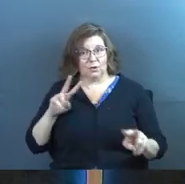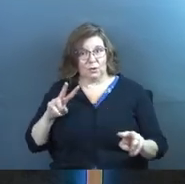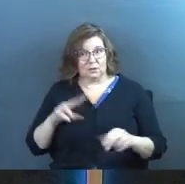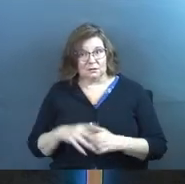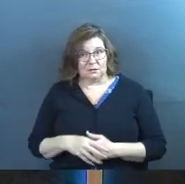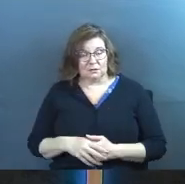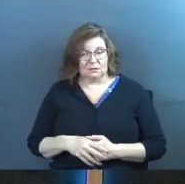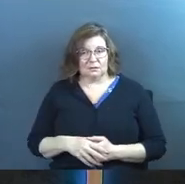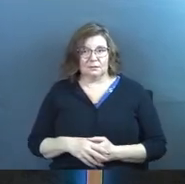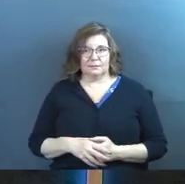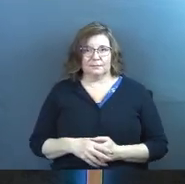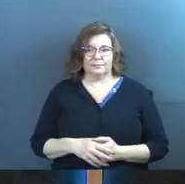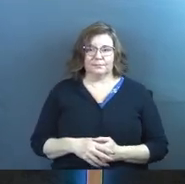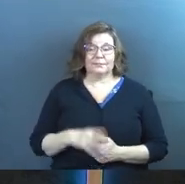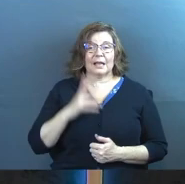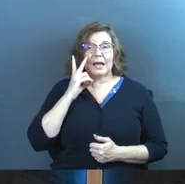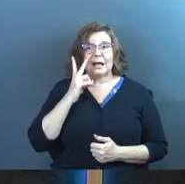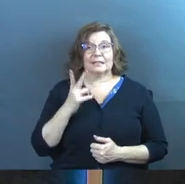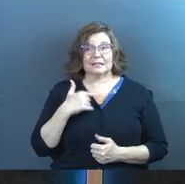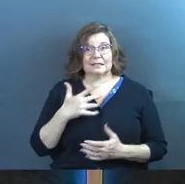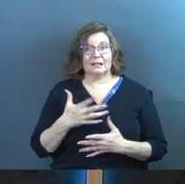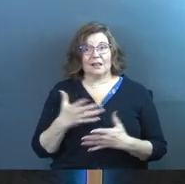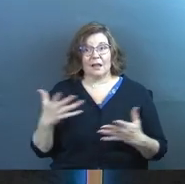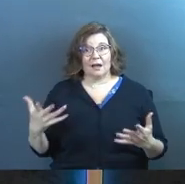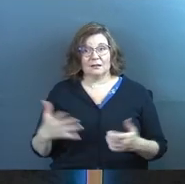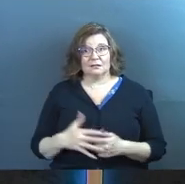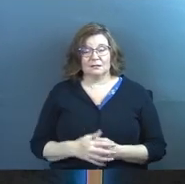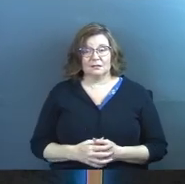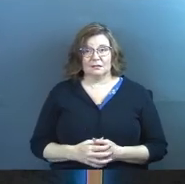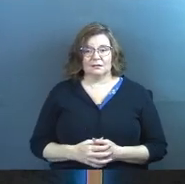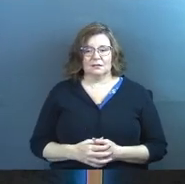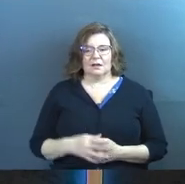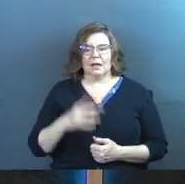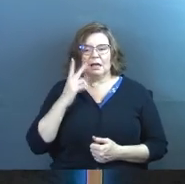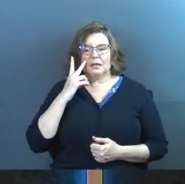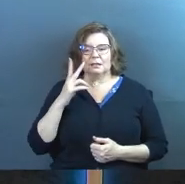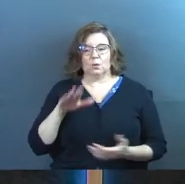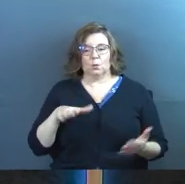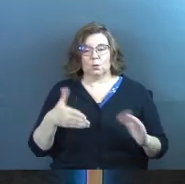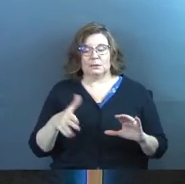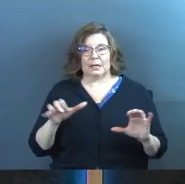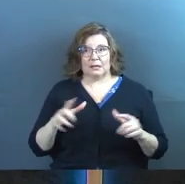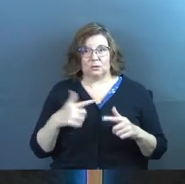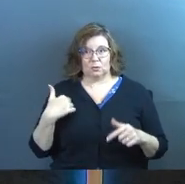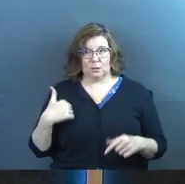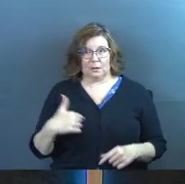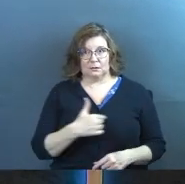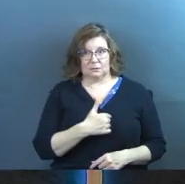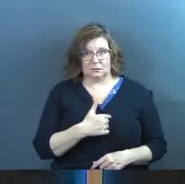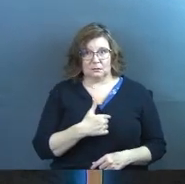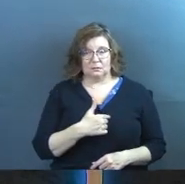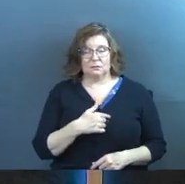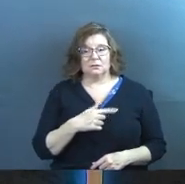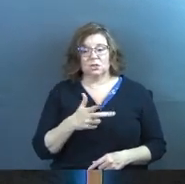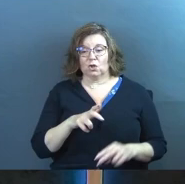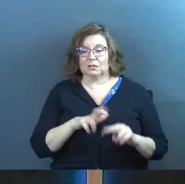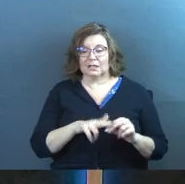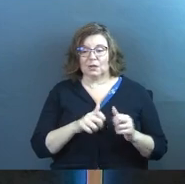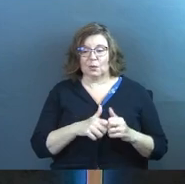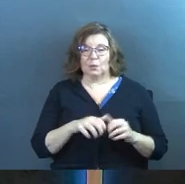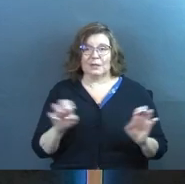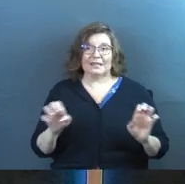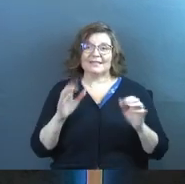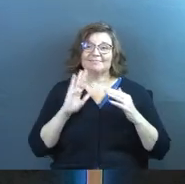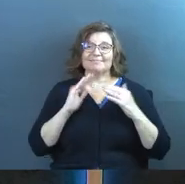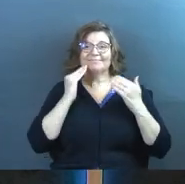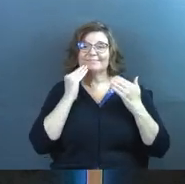funerals, I see this a lot. And I see what death does to us. See, you're all sitting there with these